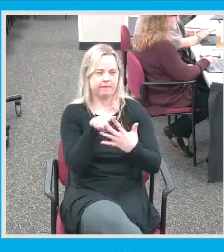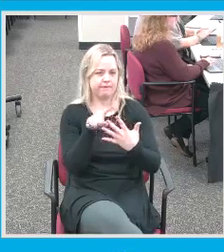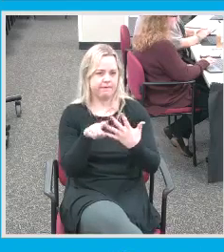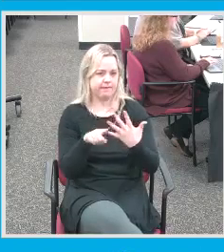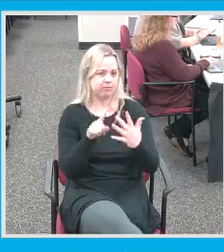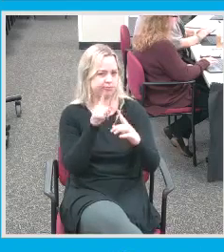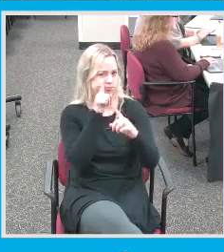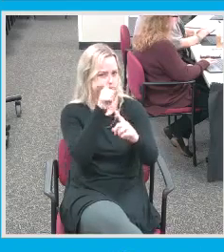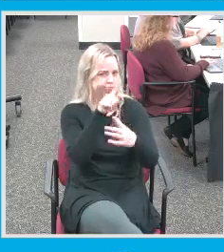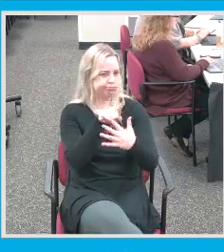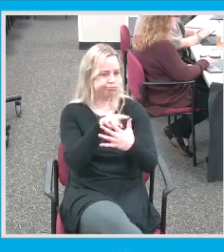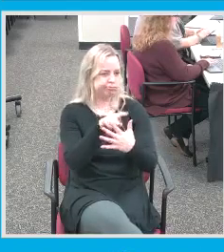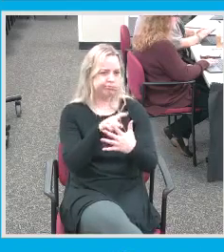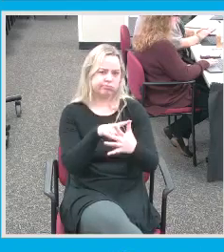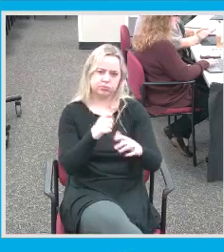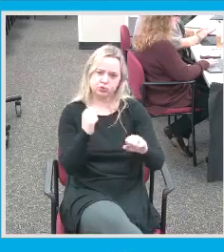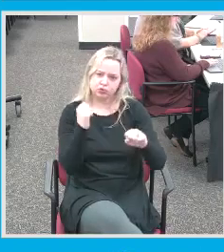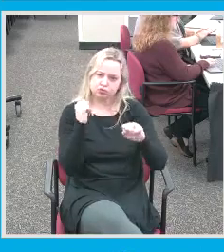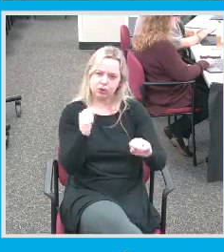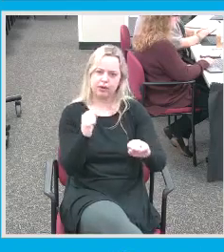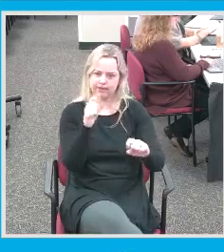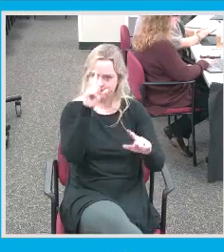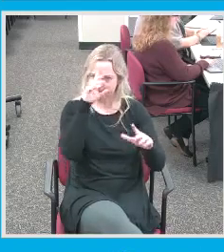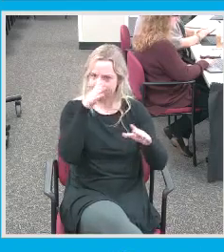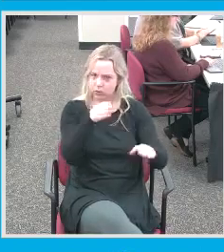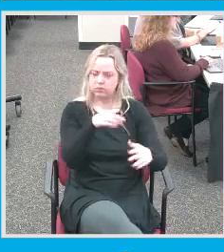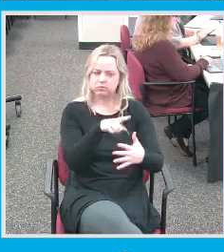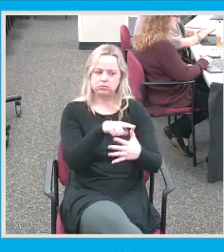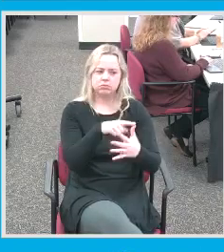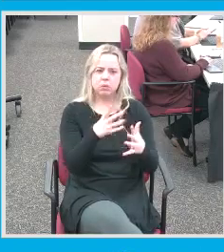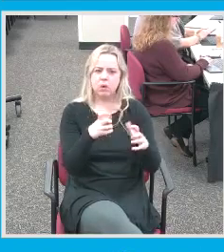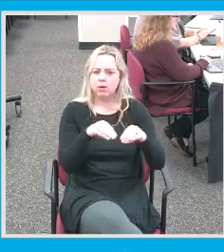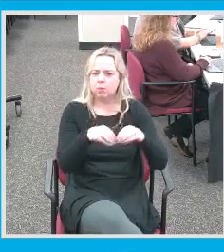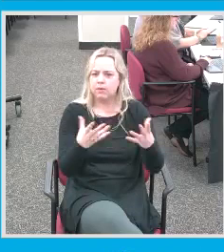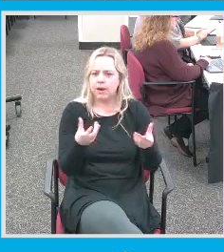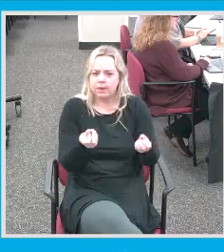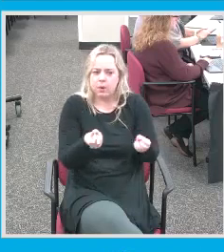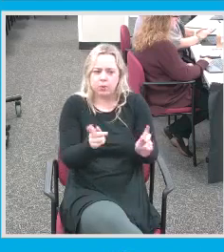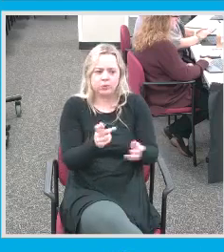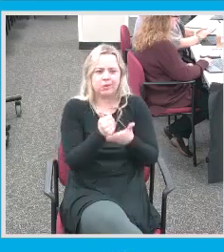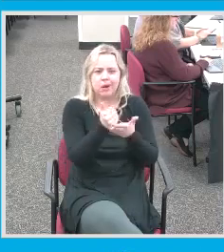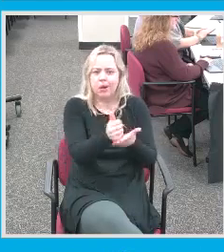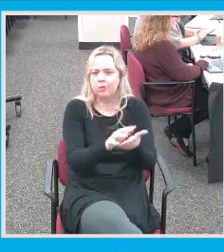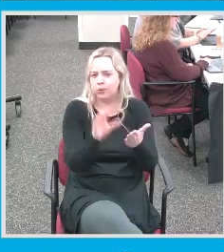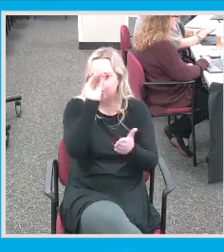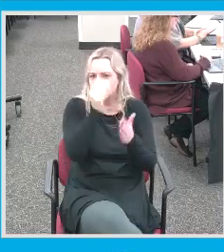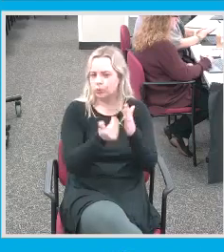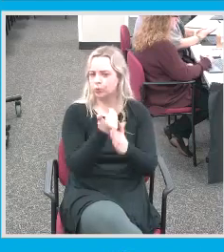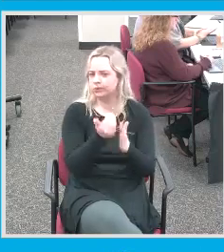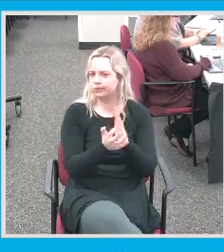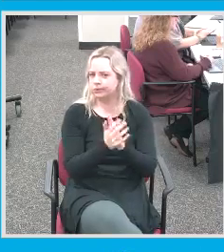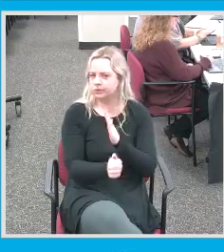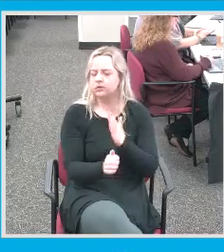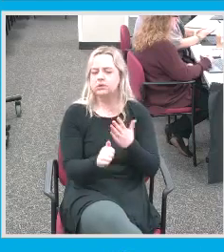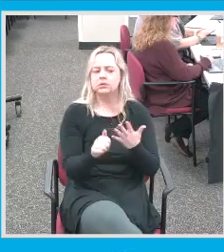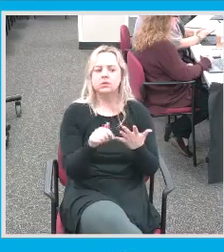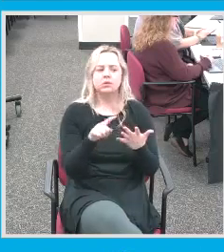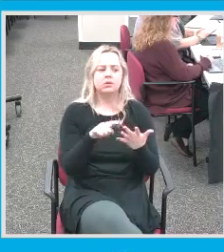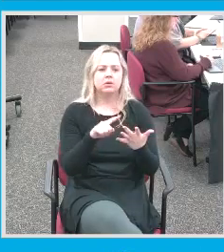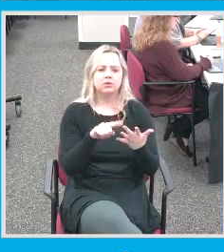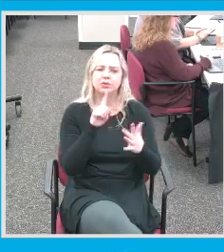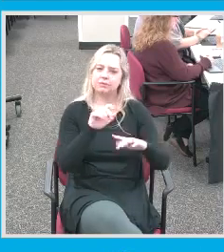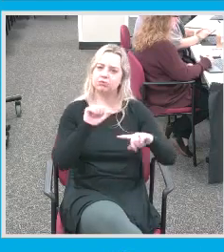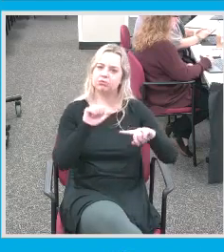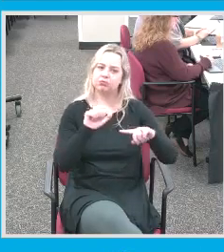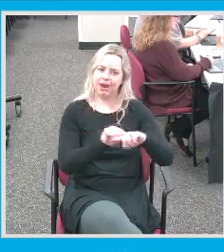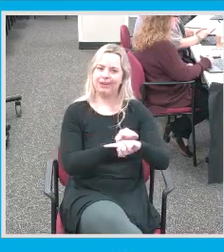So making sure that it's strength-based, that we're, providing opportunities to help them learn new skills and practice those skills that